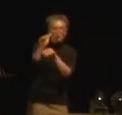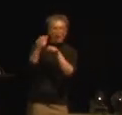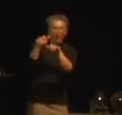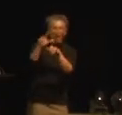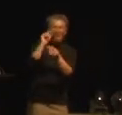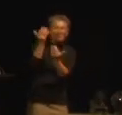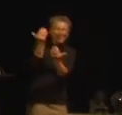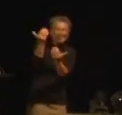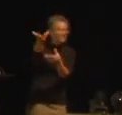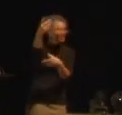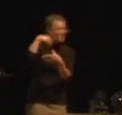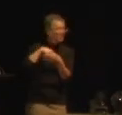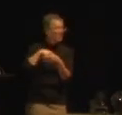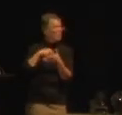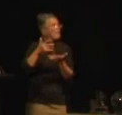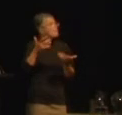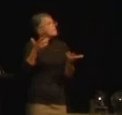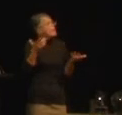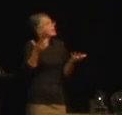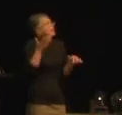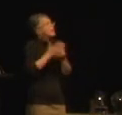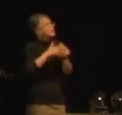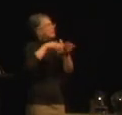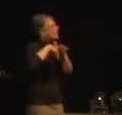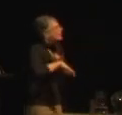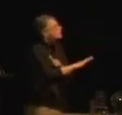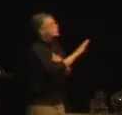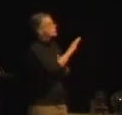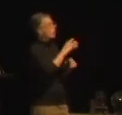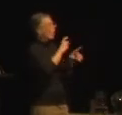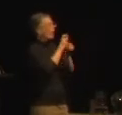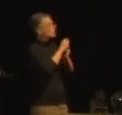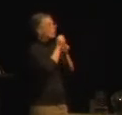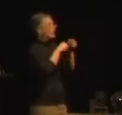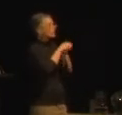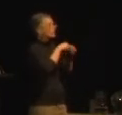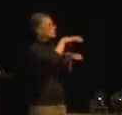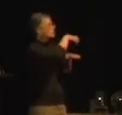even if they never actually enter a cultural heritage organization. This is actually a digital